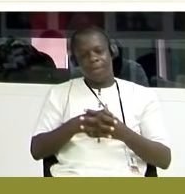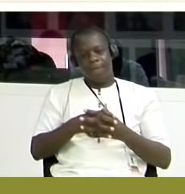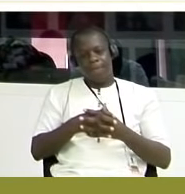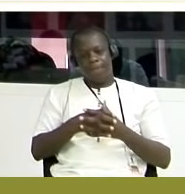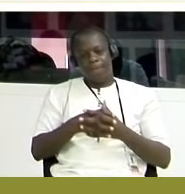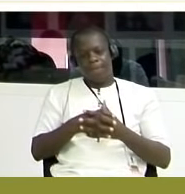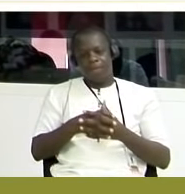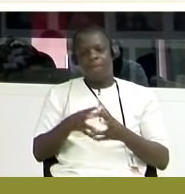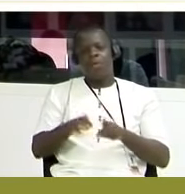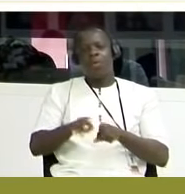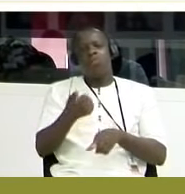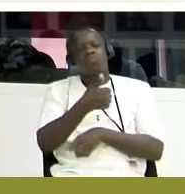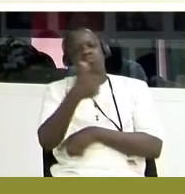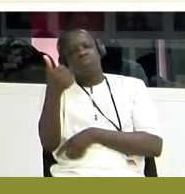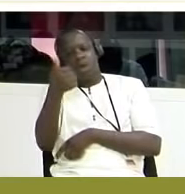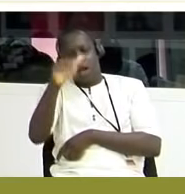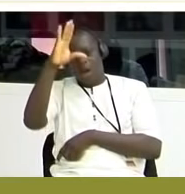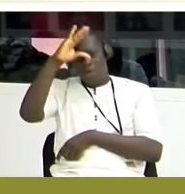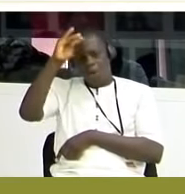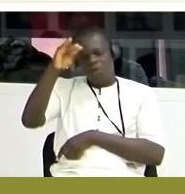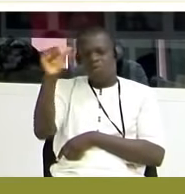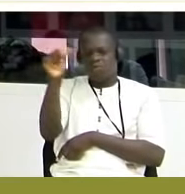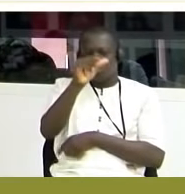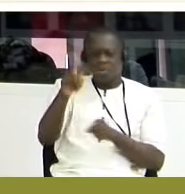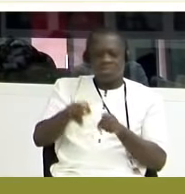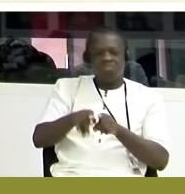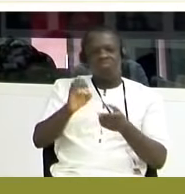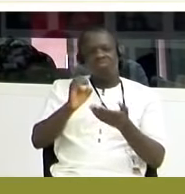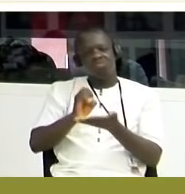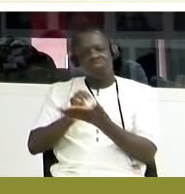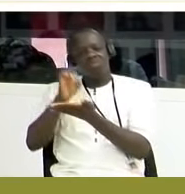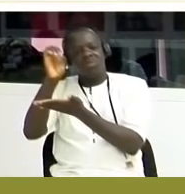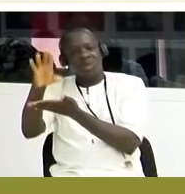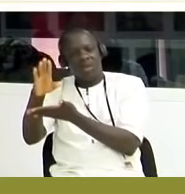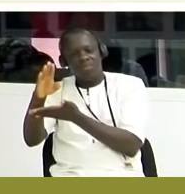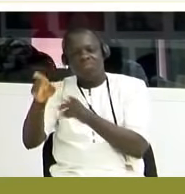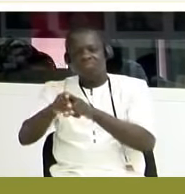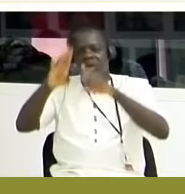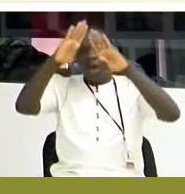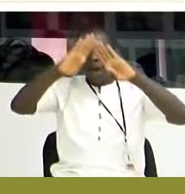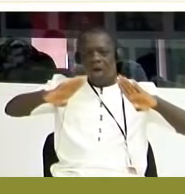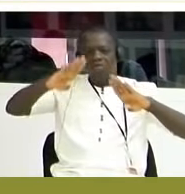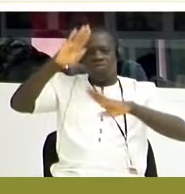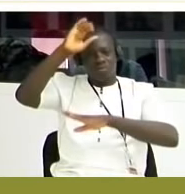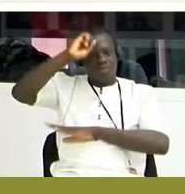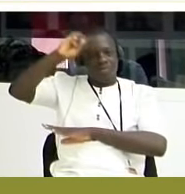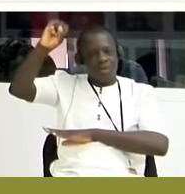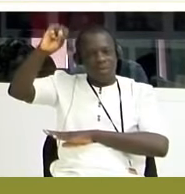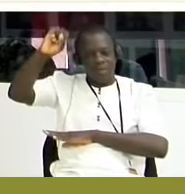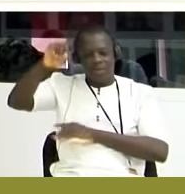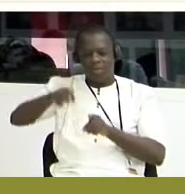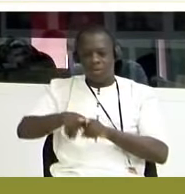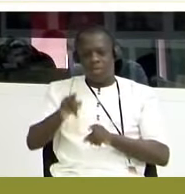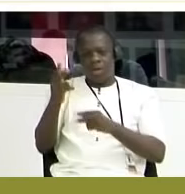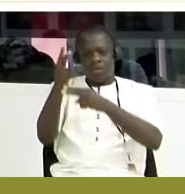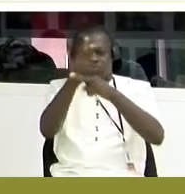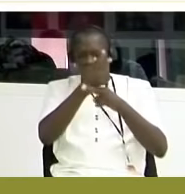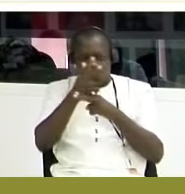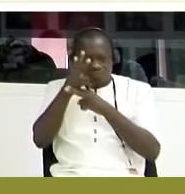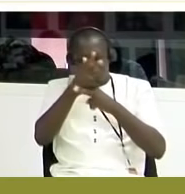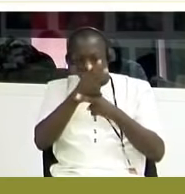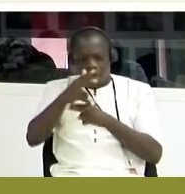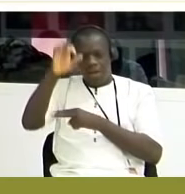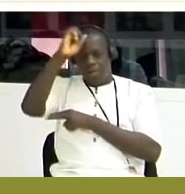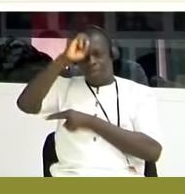the boys, some of them were posted at the State House as Presidential Guard